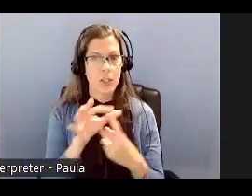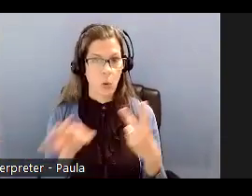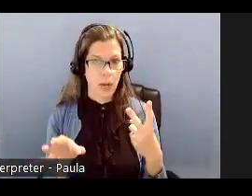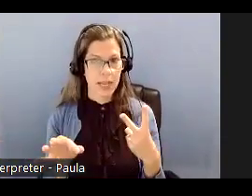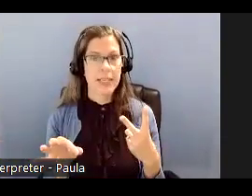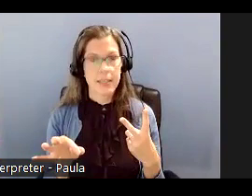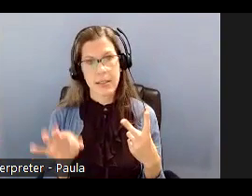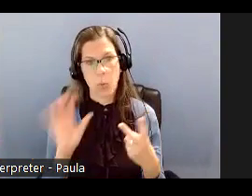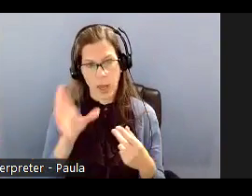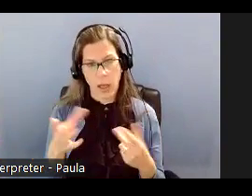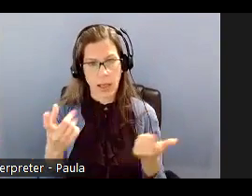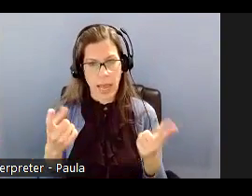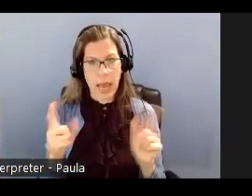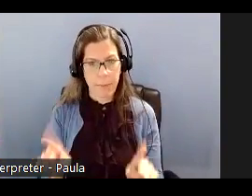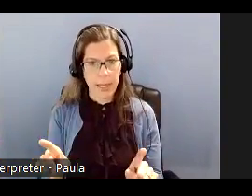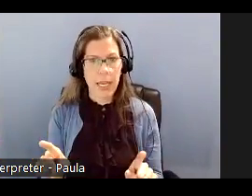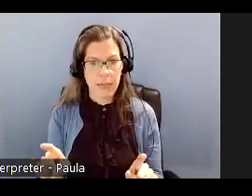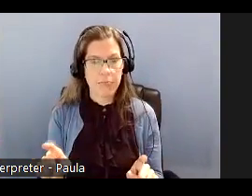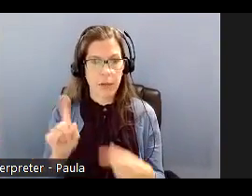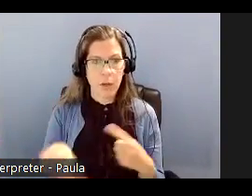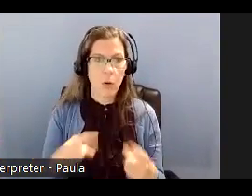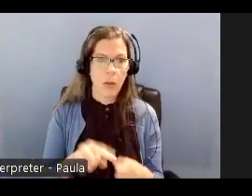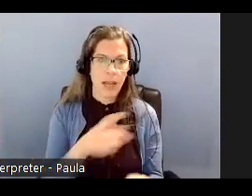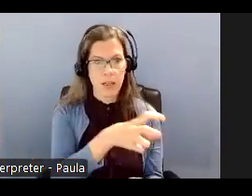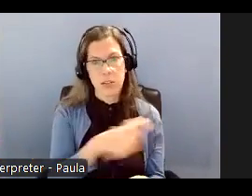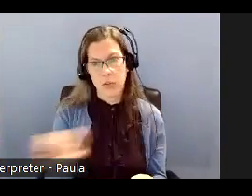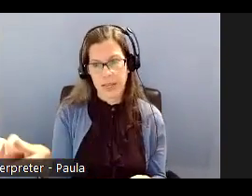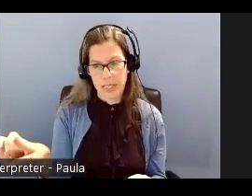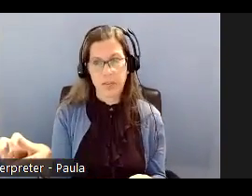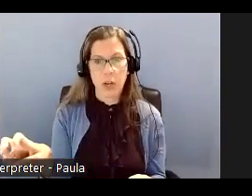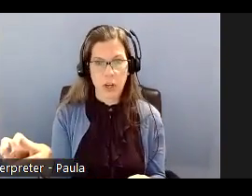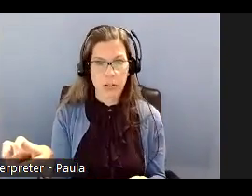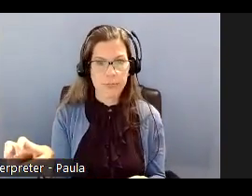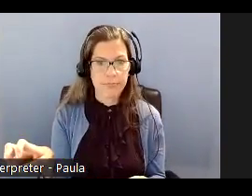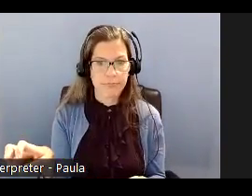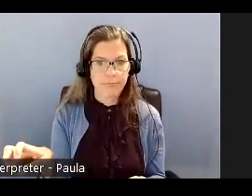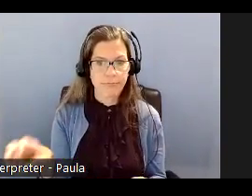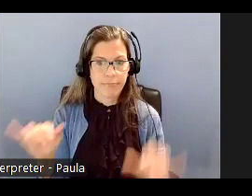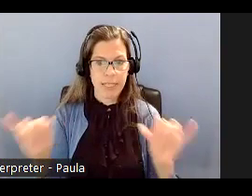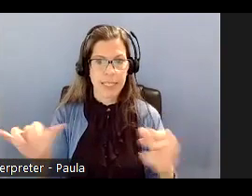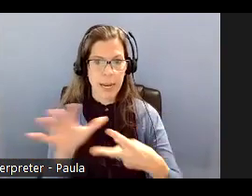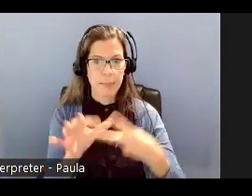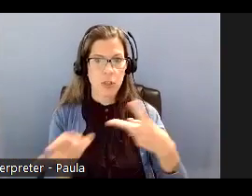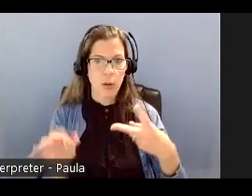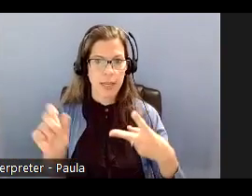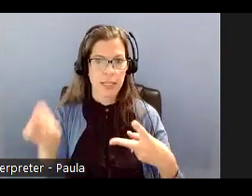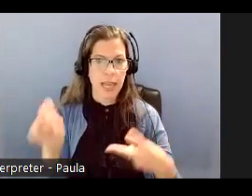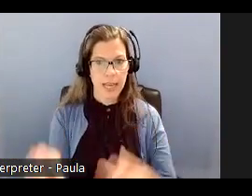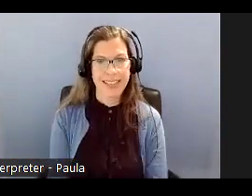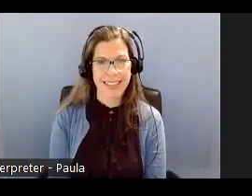moving from a qualified health plan, qualified health expansion plan over to Apple Health expansion.